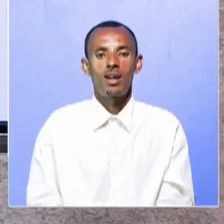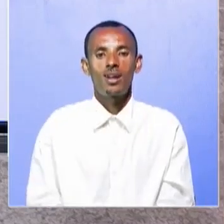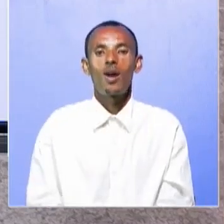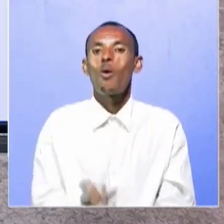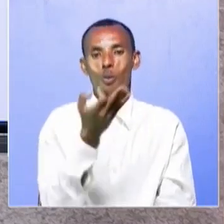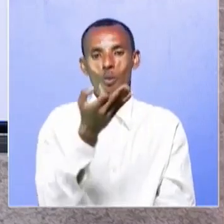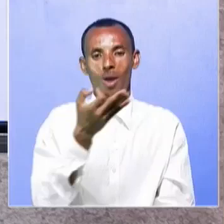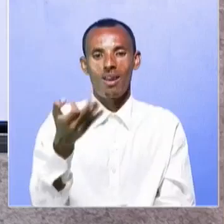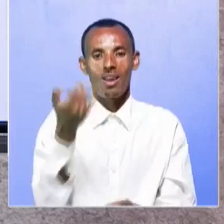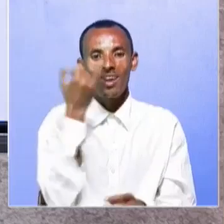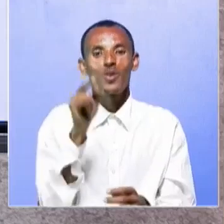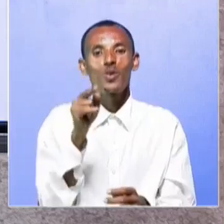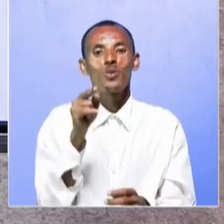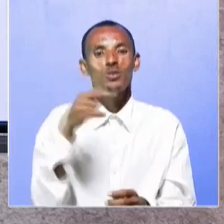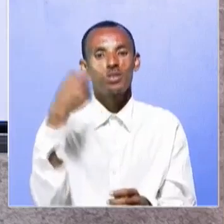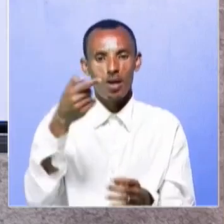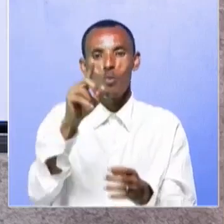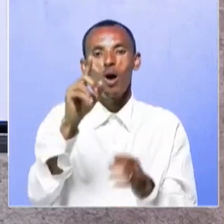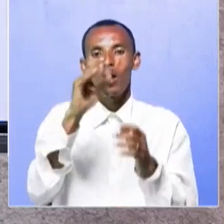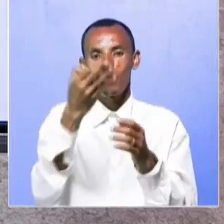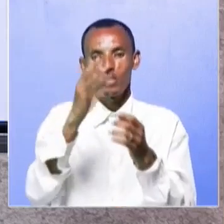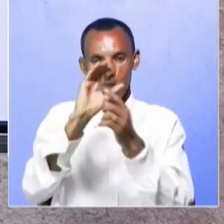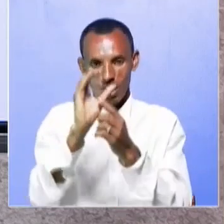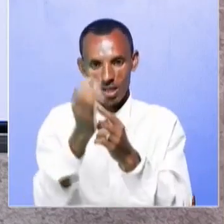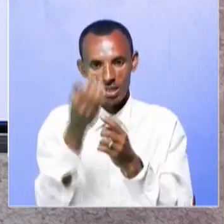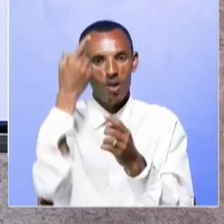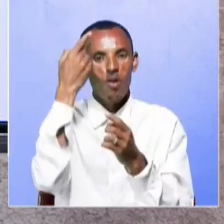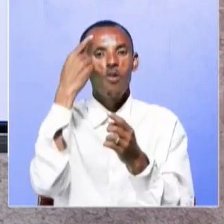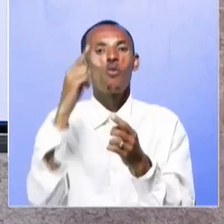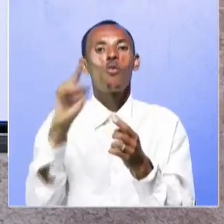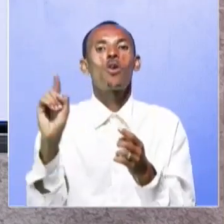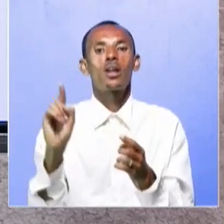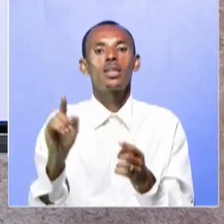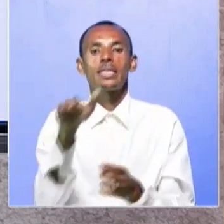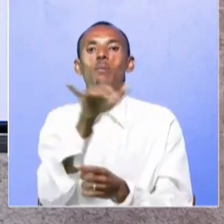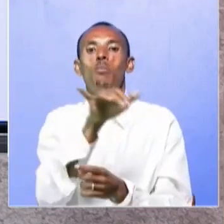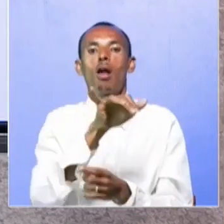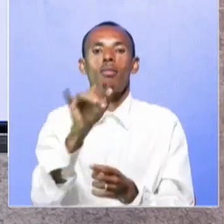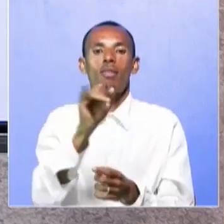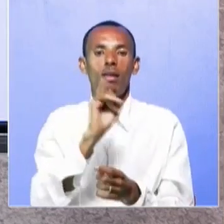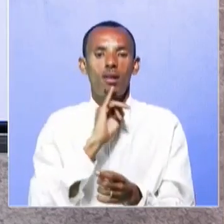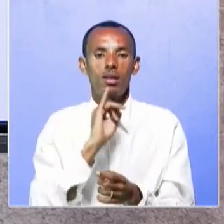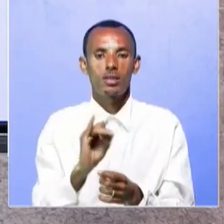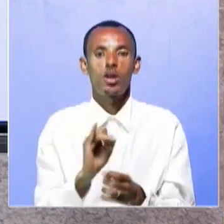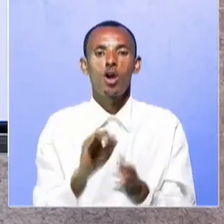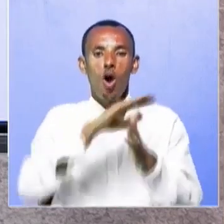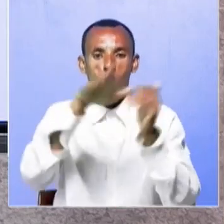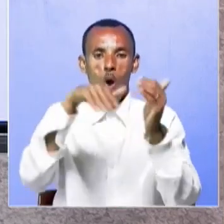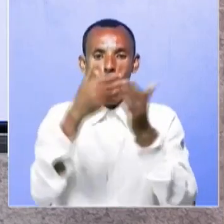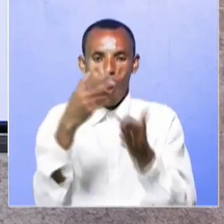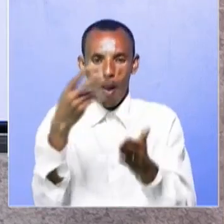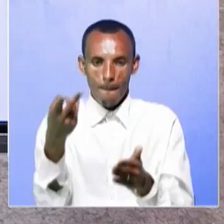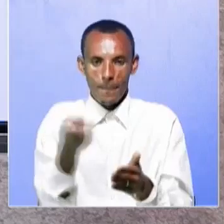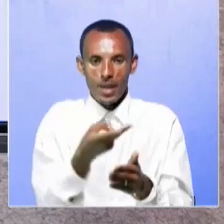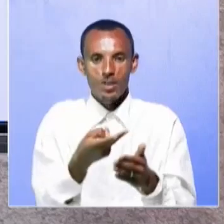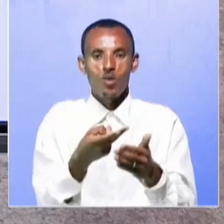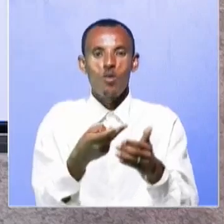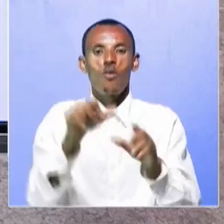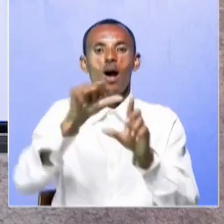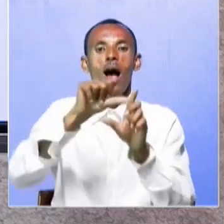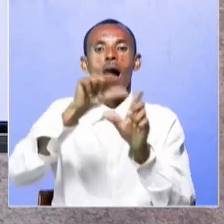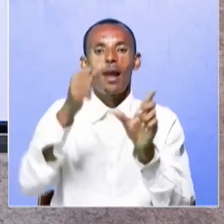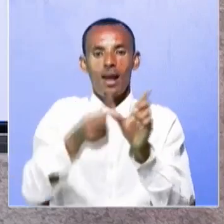Well, if you say one of the conditions for similarity is all pairs of the corresponding angles